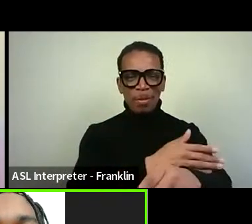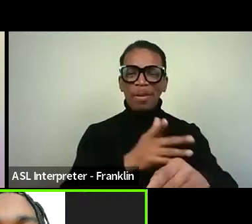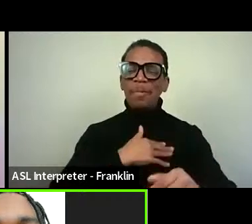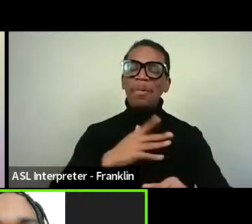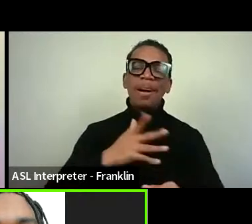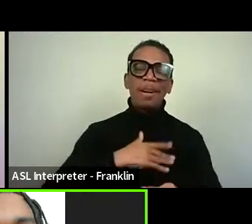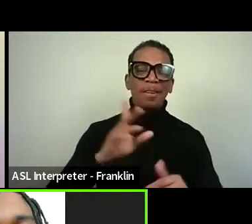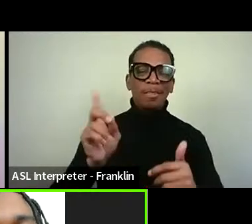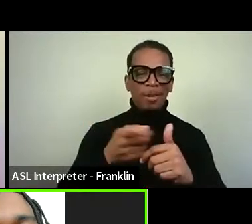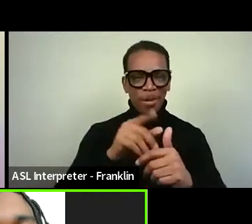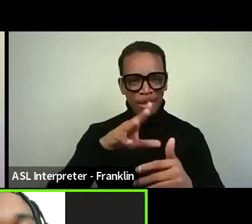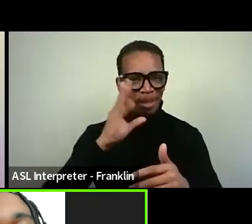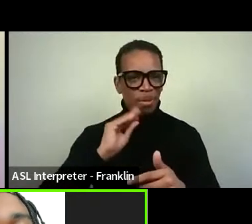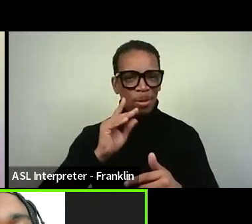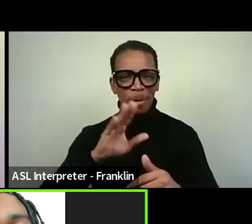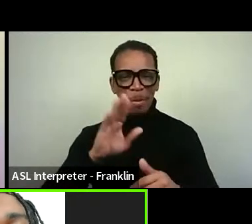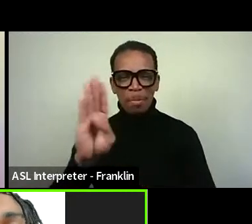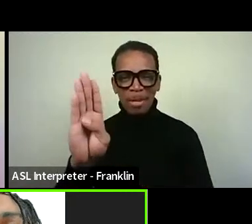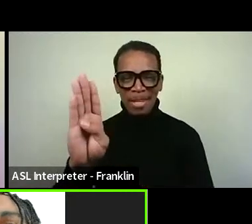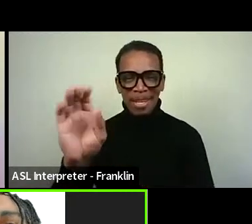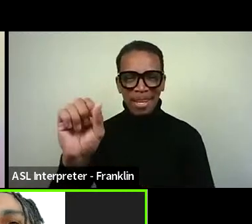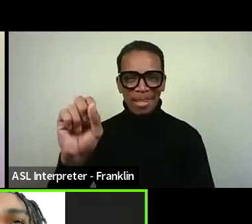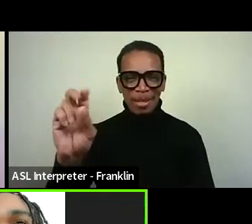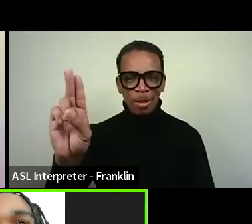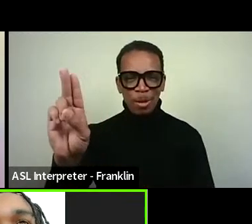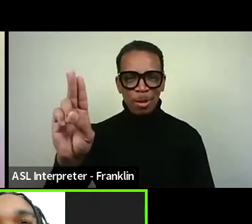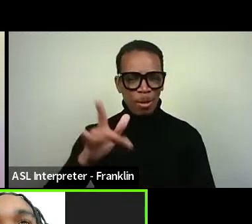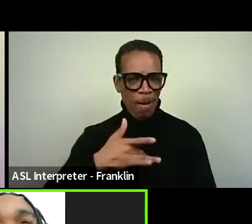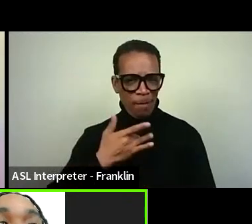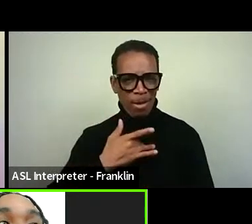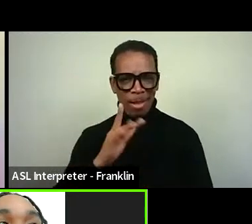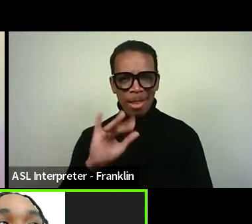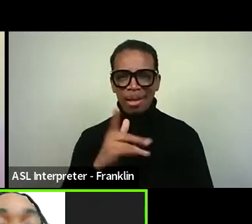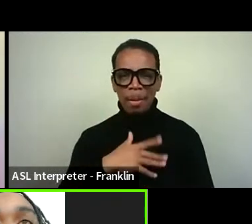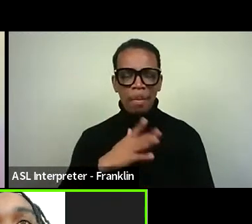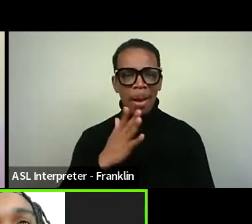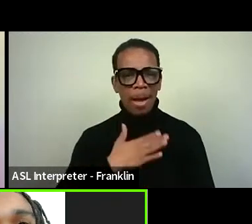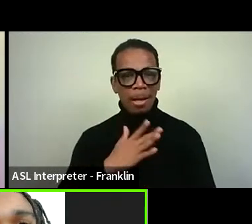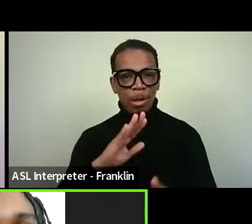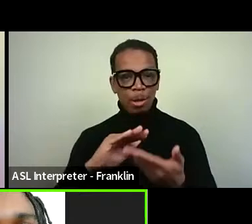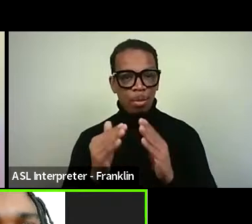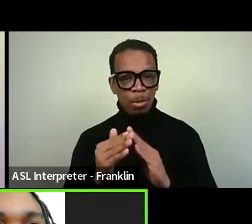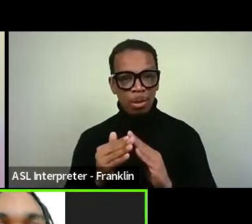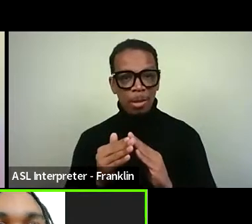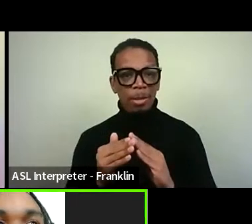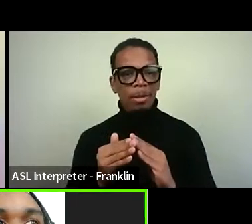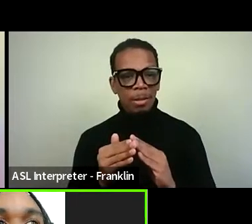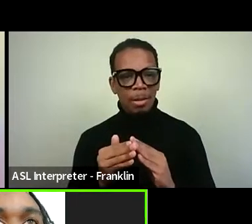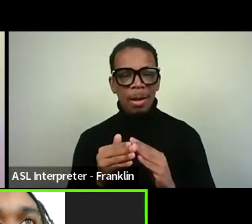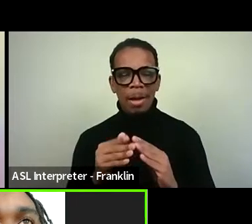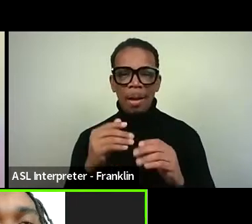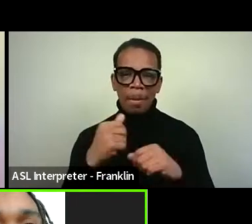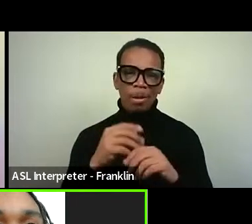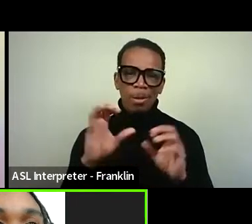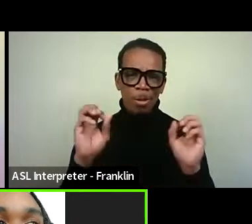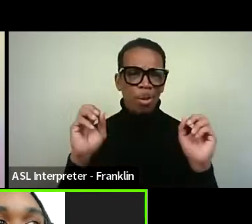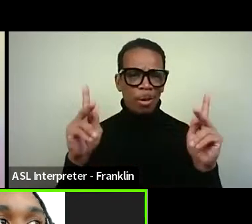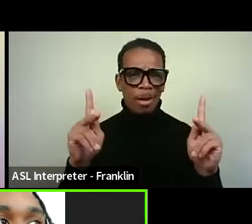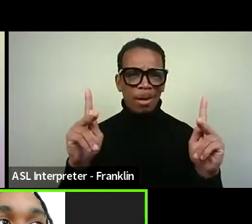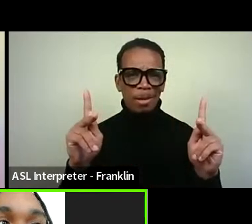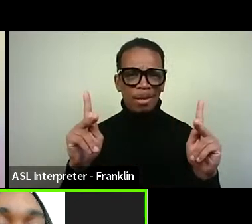experience with Black student unions. So I feel like in my community, I made it okay with the